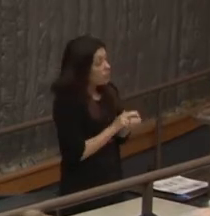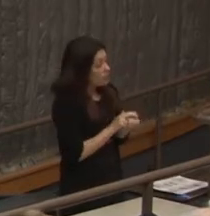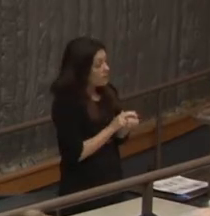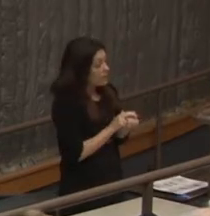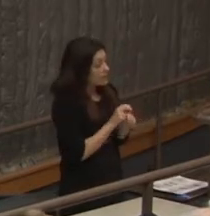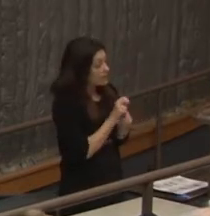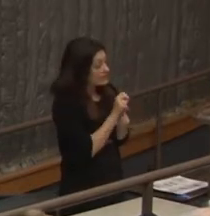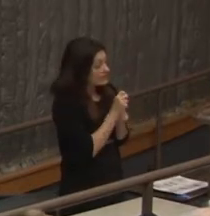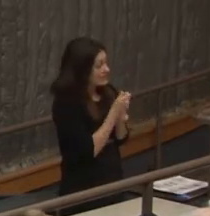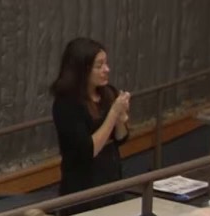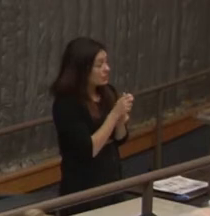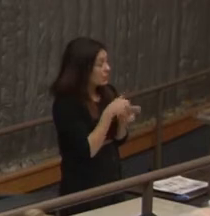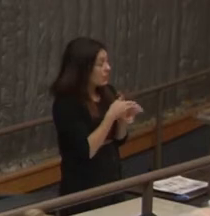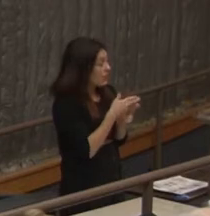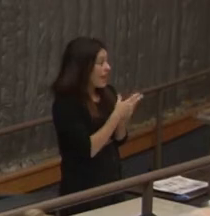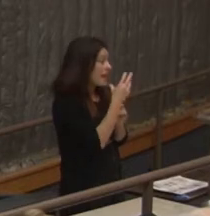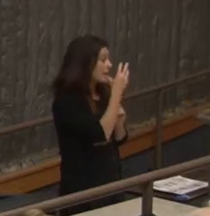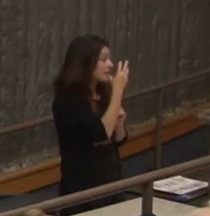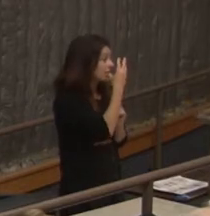in the nursery.